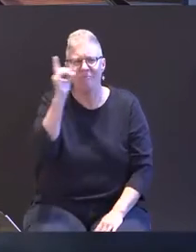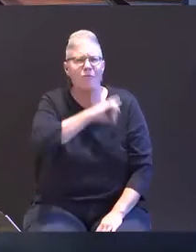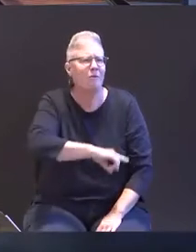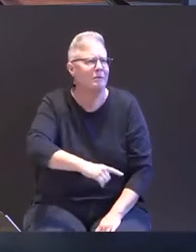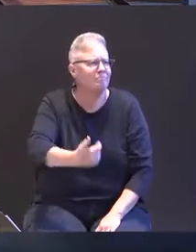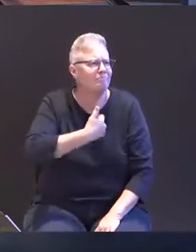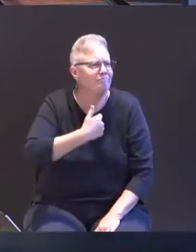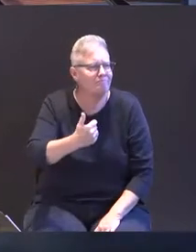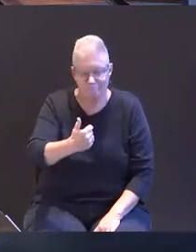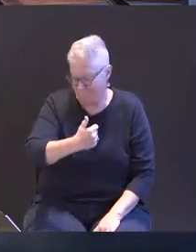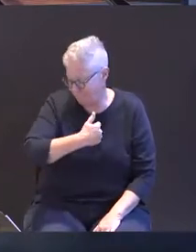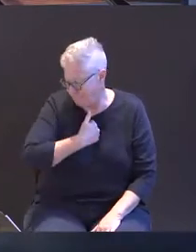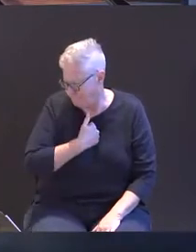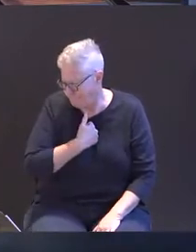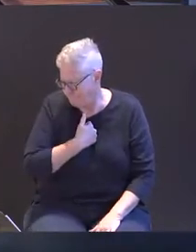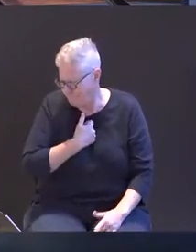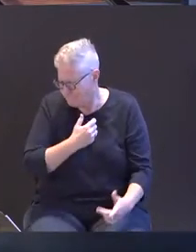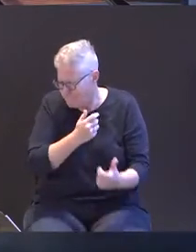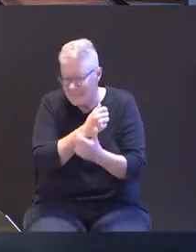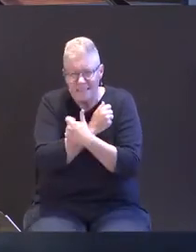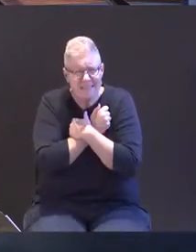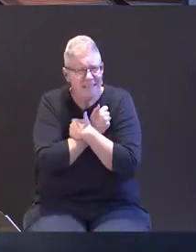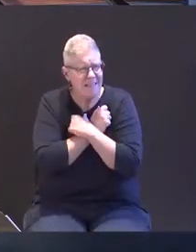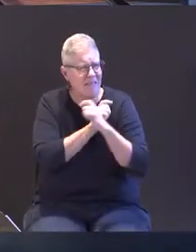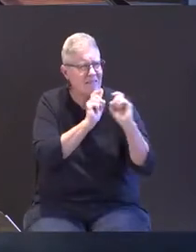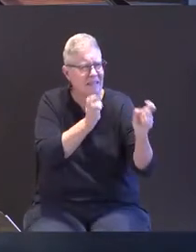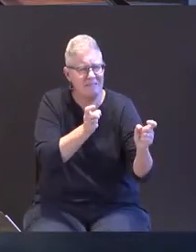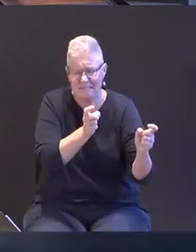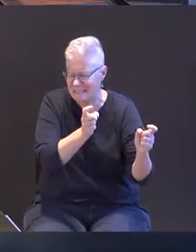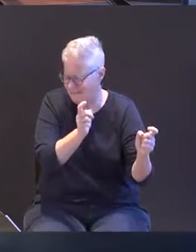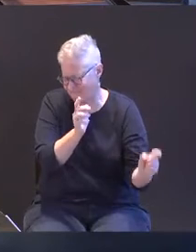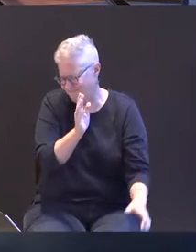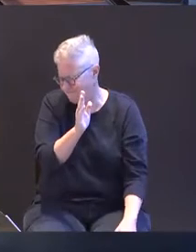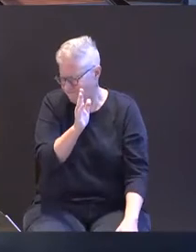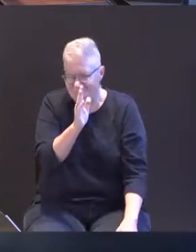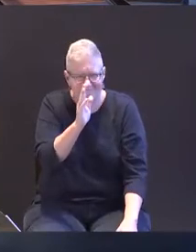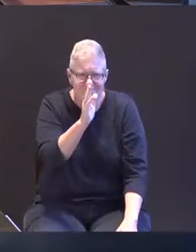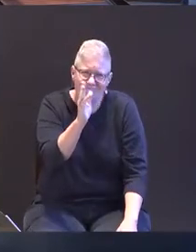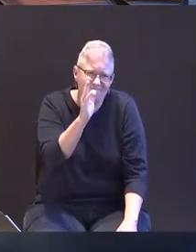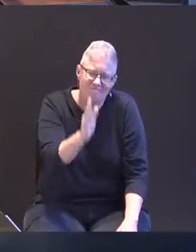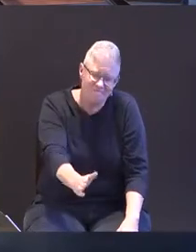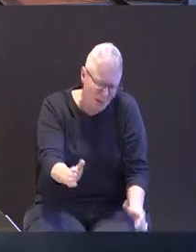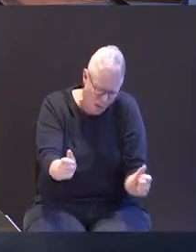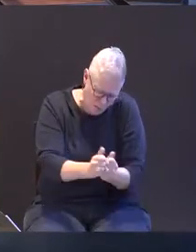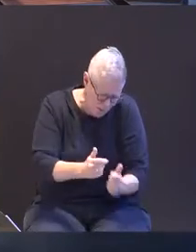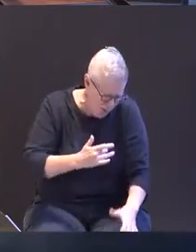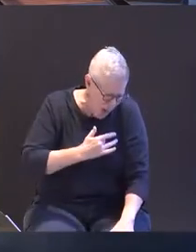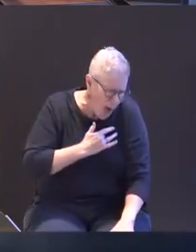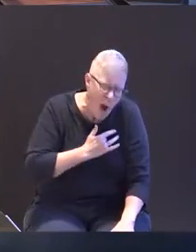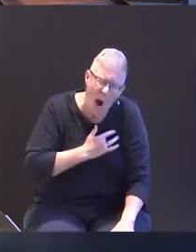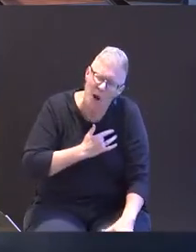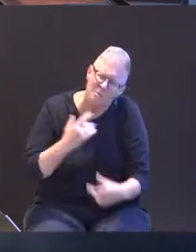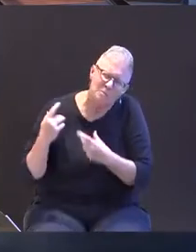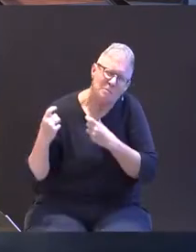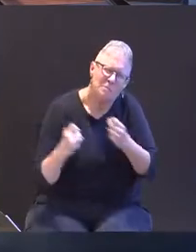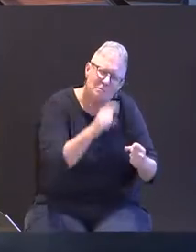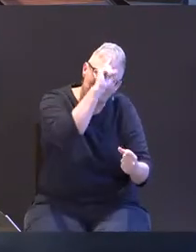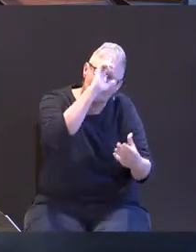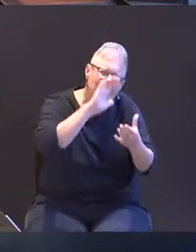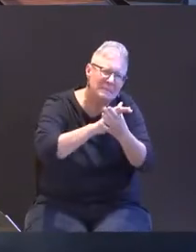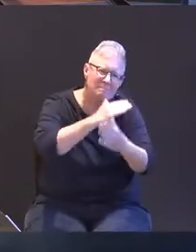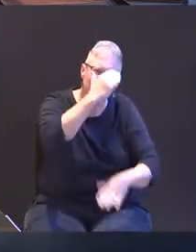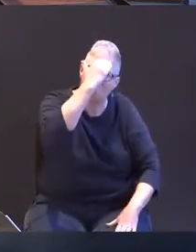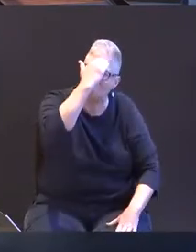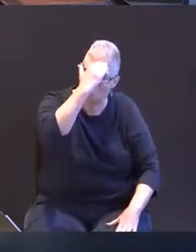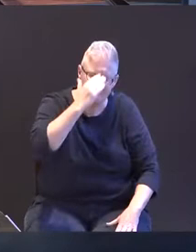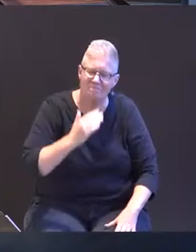given love with any conviction of the heart.